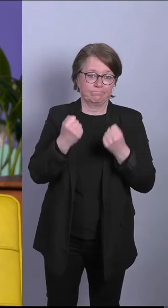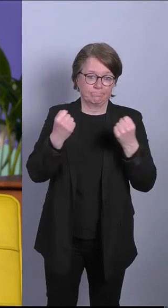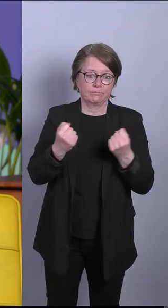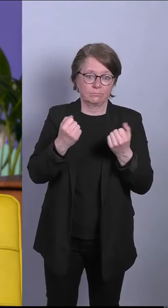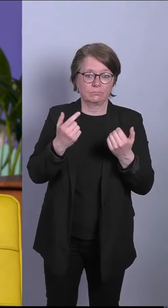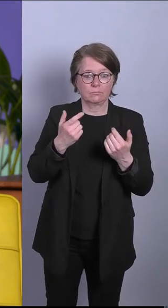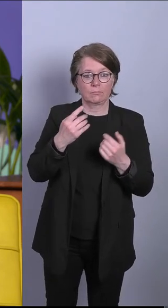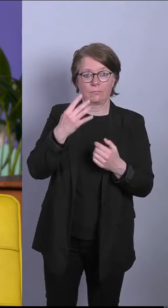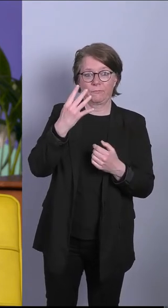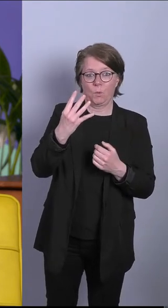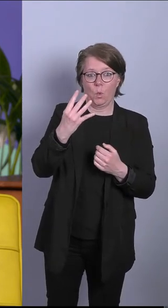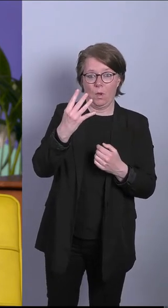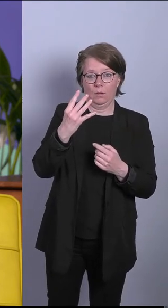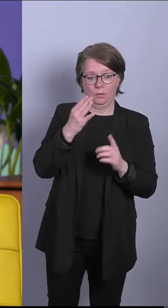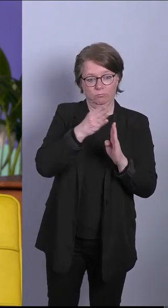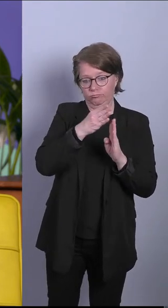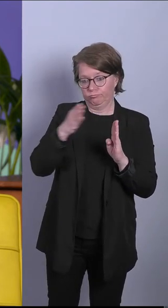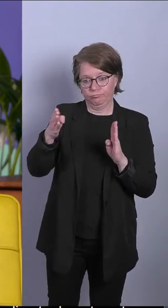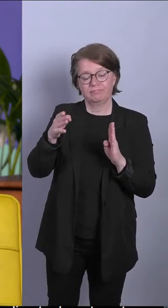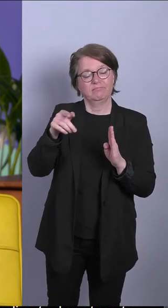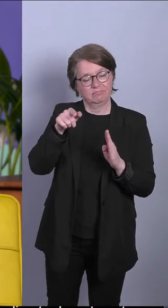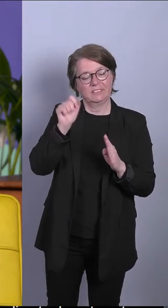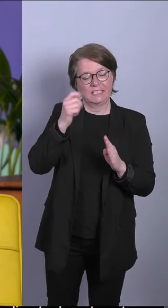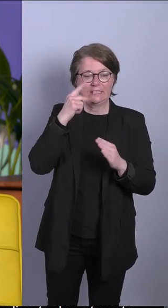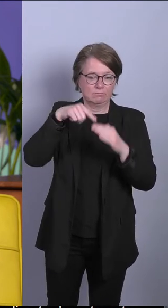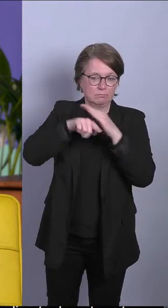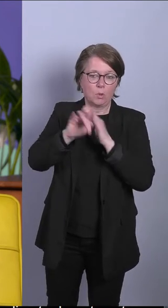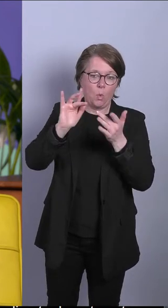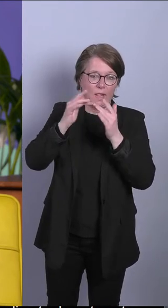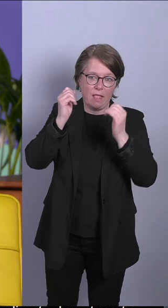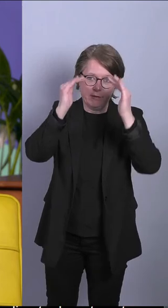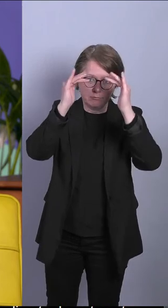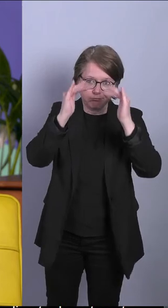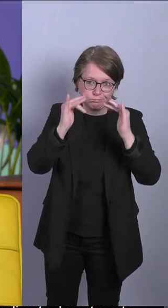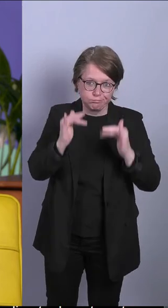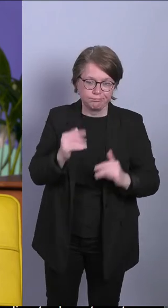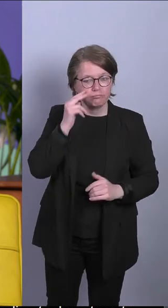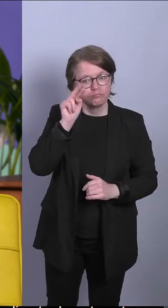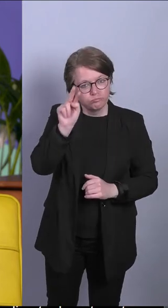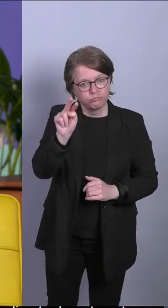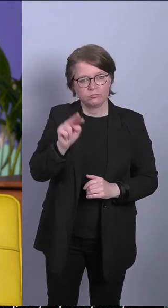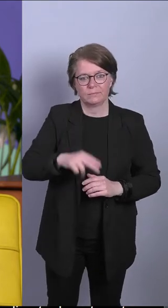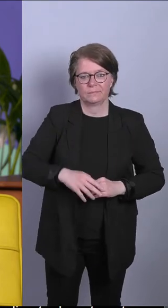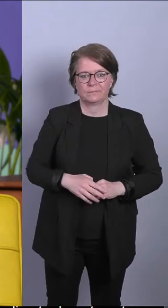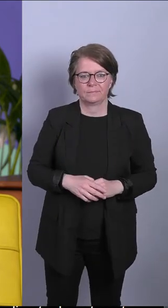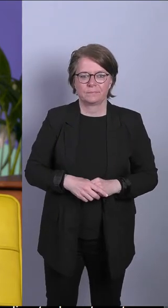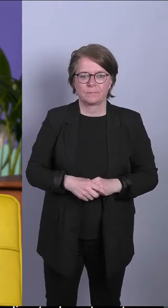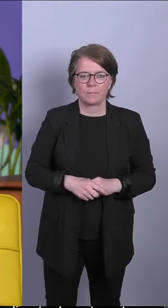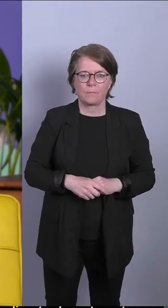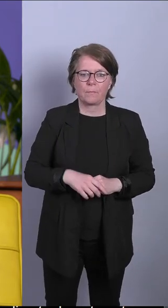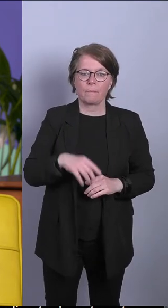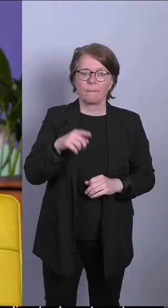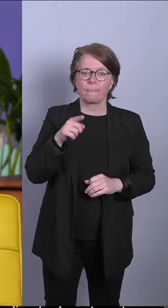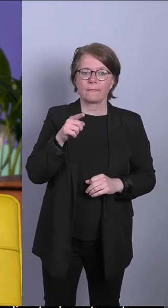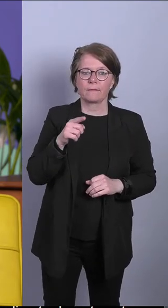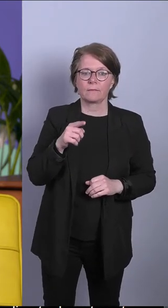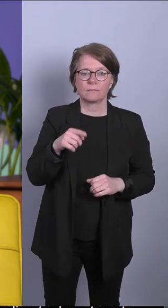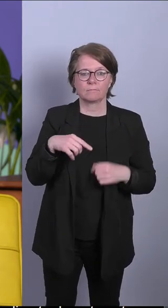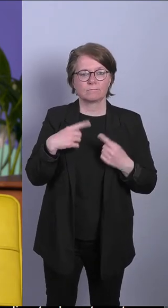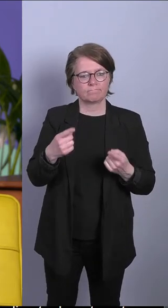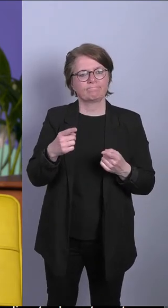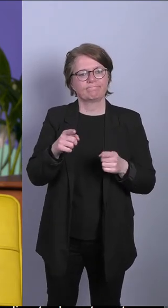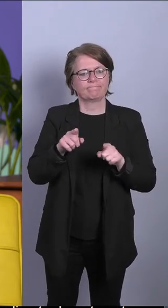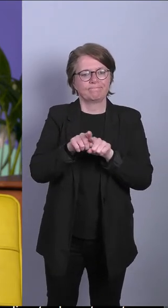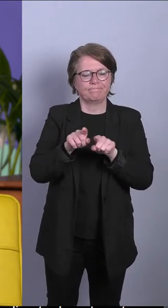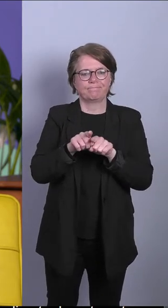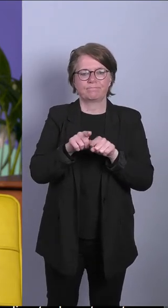in terms of appreciation, your volunteer public transport tickets will be a part of the credentials. But I also today get an